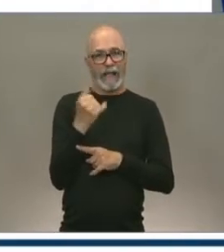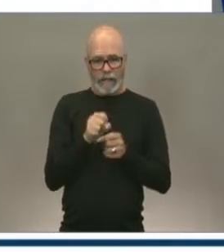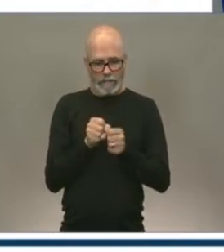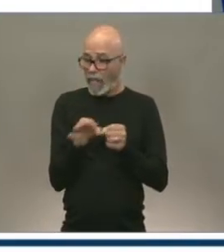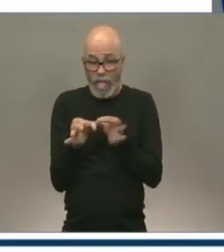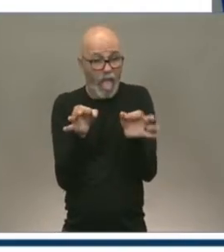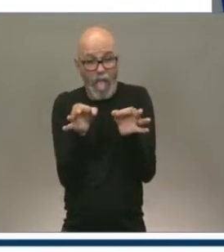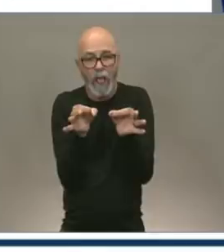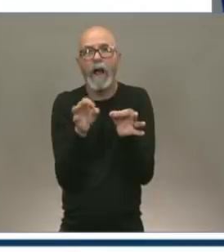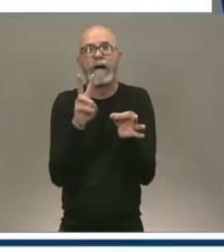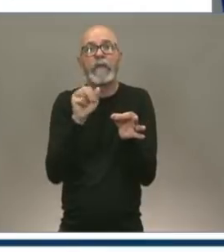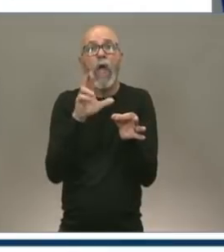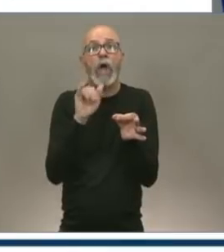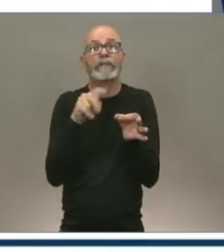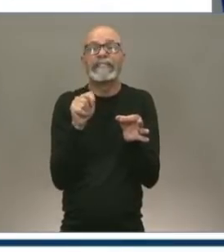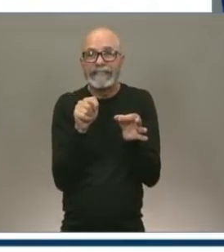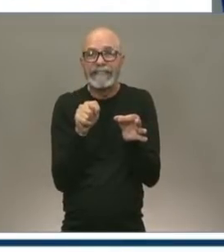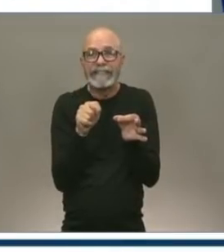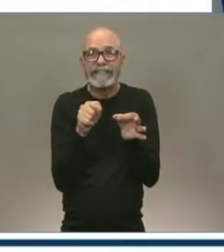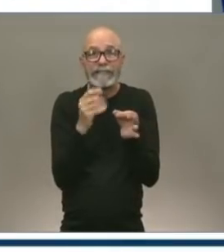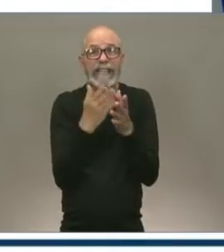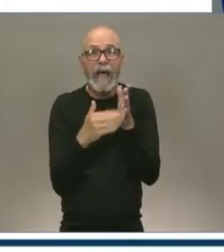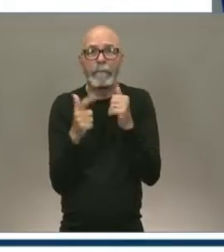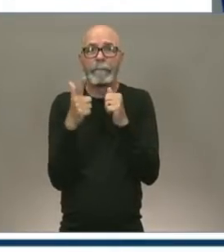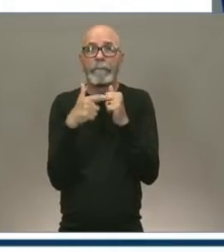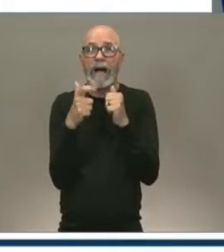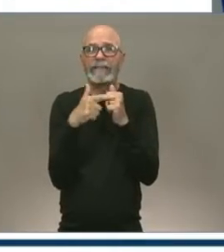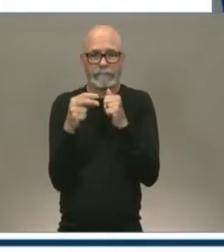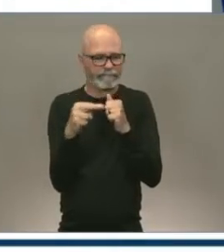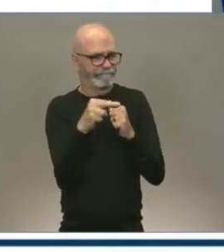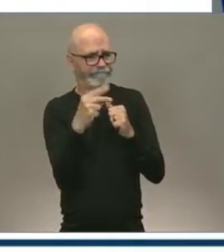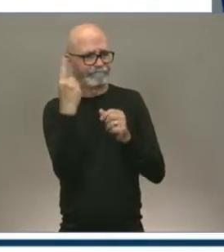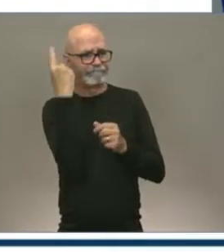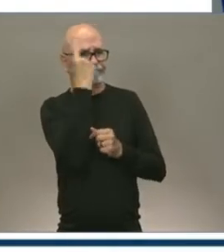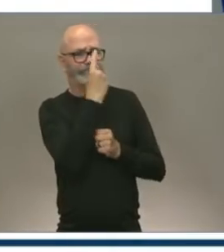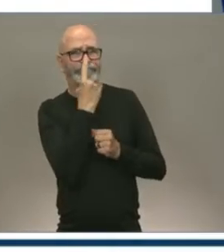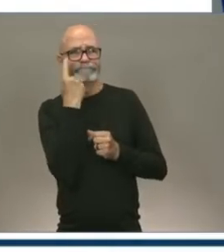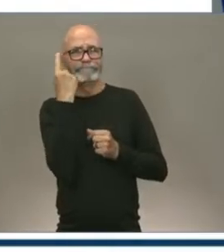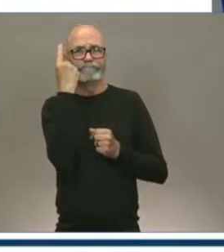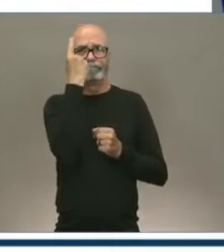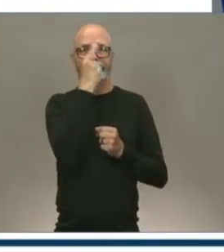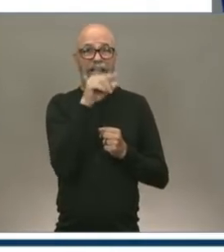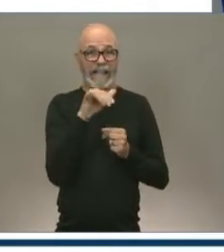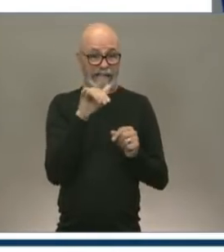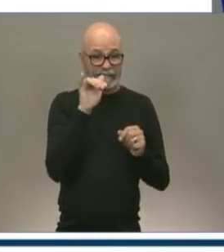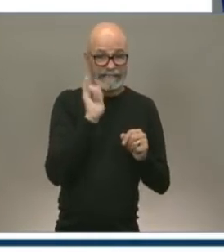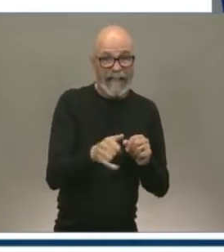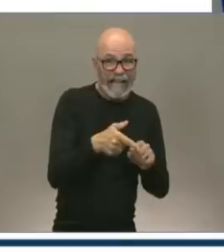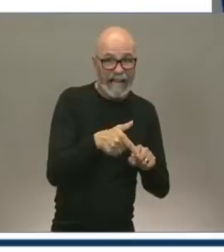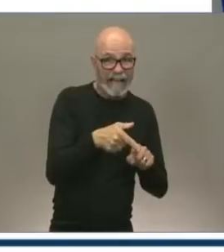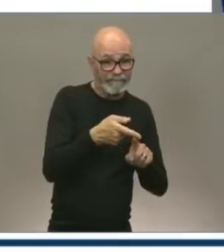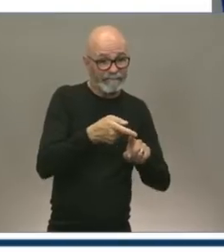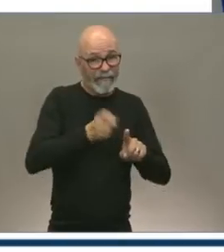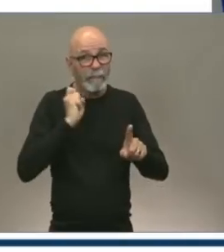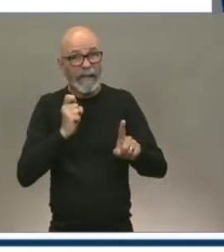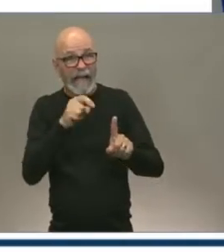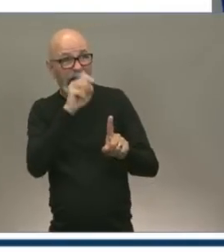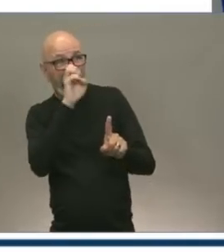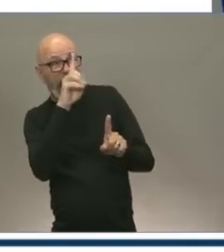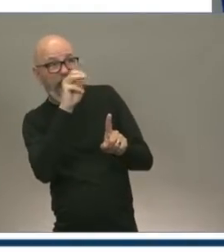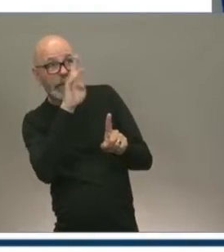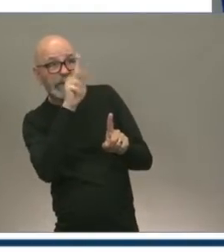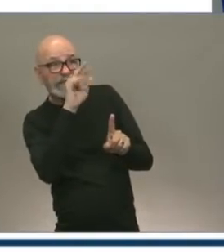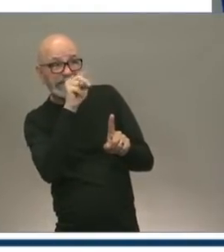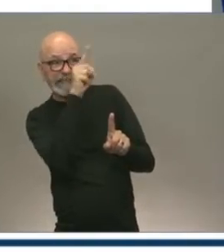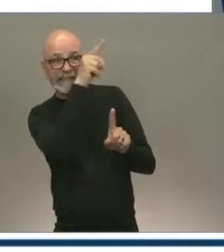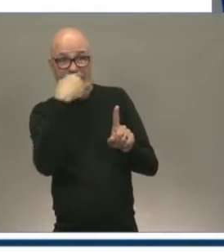cases under investigation in the Moncton area. It is not believed these cases are linked to the cluster in Edmundston.